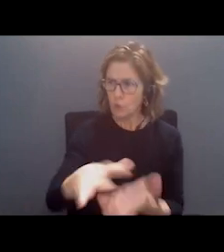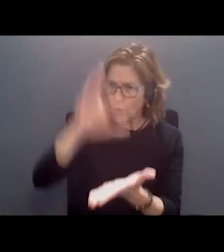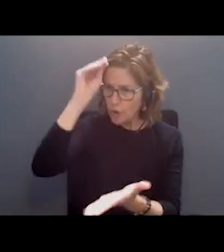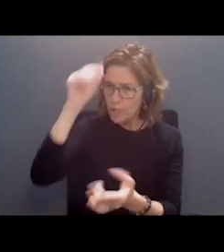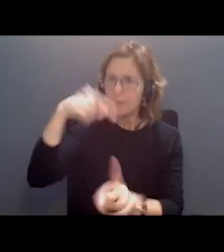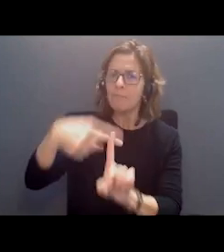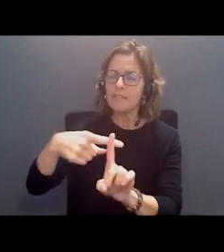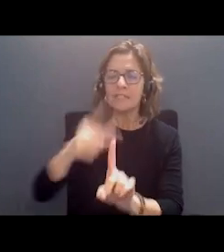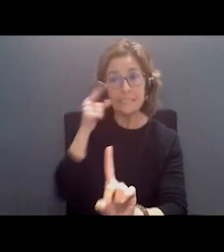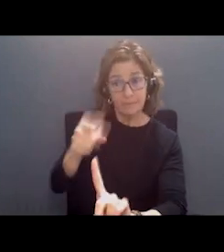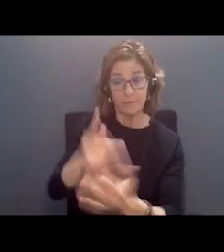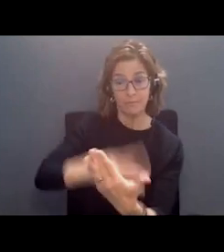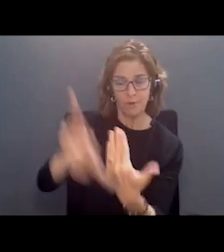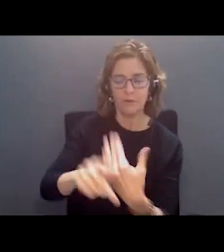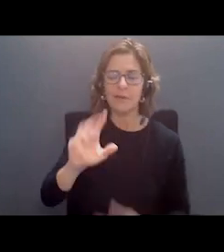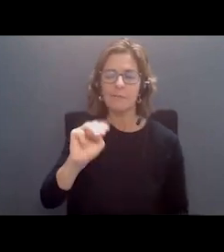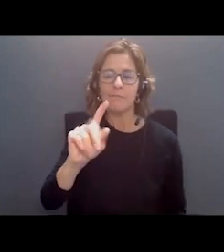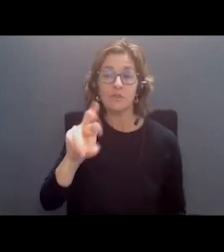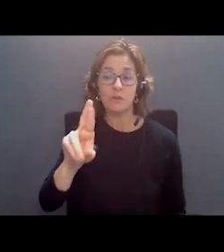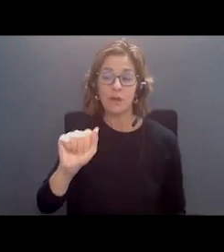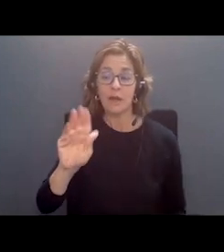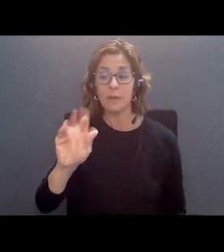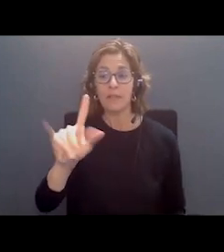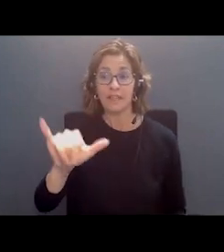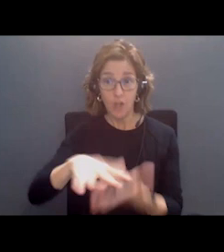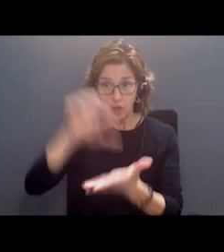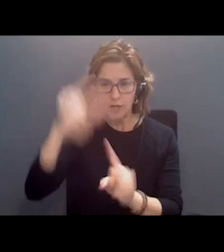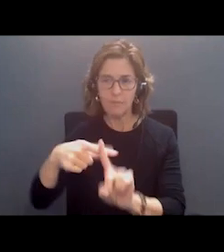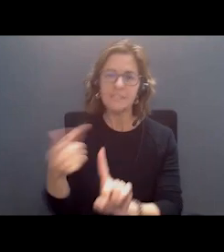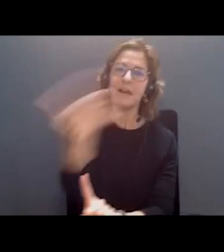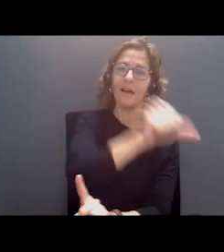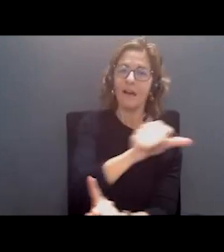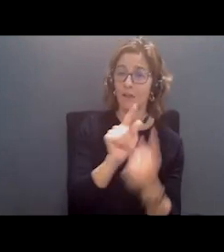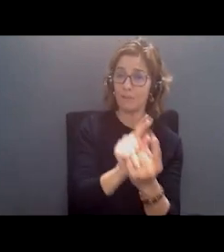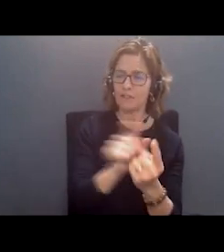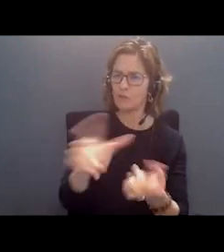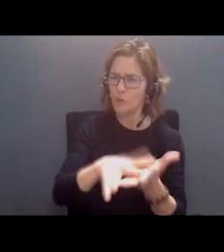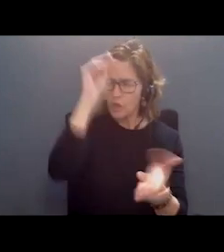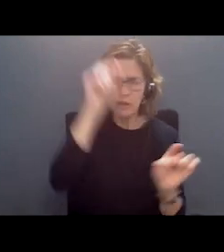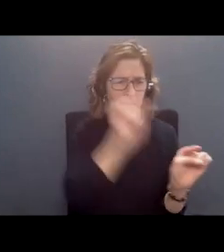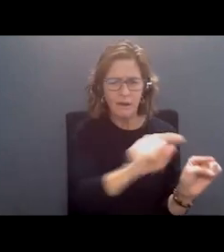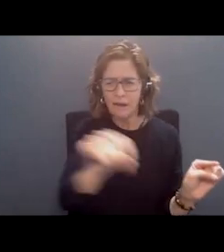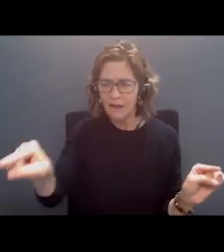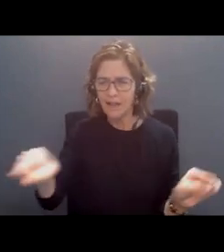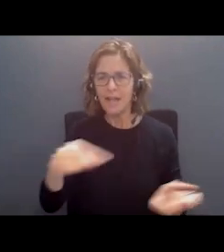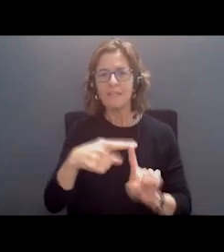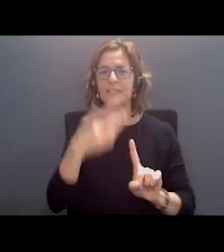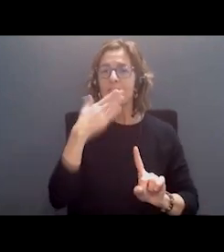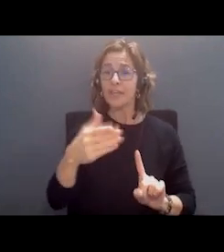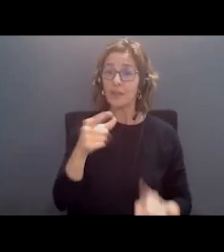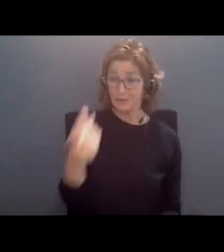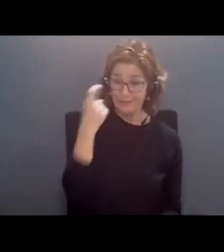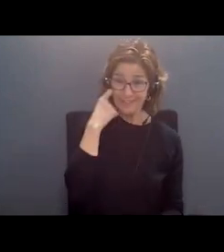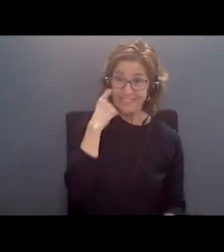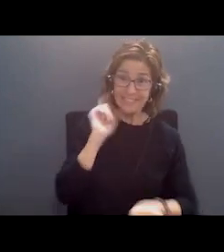career journey. And I especially want to thank you for sharing what you've been learning so far as one of the latest entrepreneurs in Regina. I wish you all the